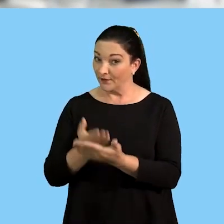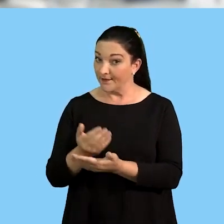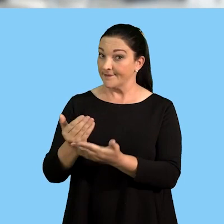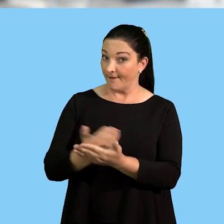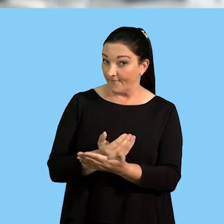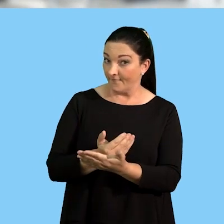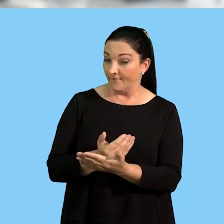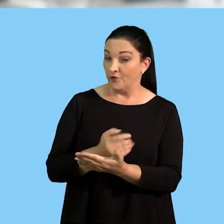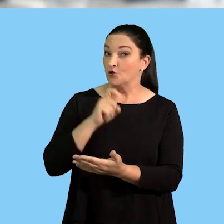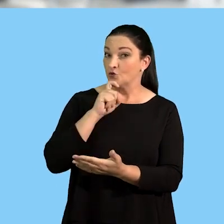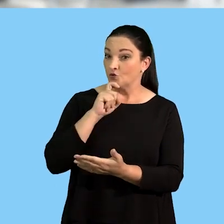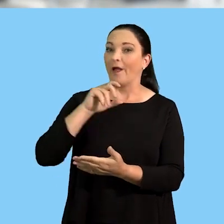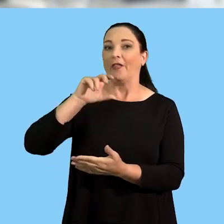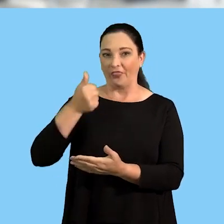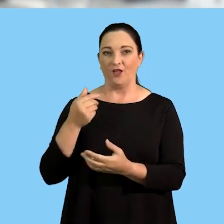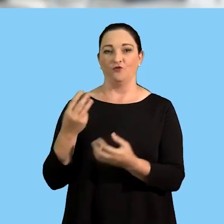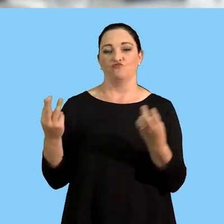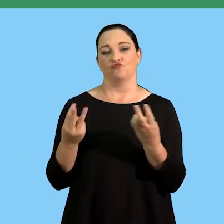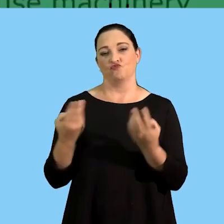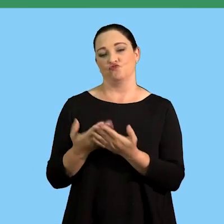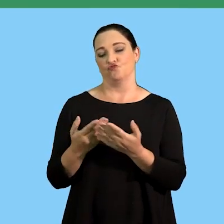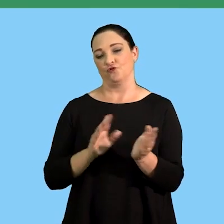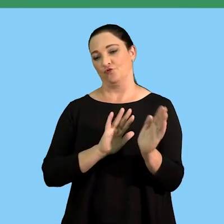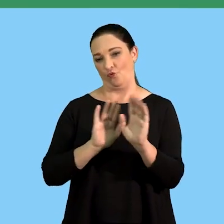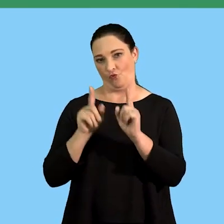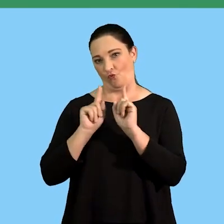use, and then employees can start using it.